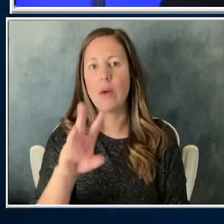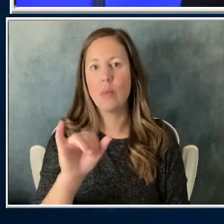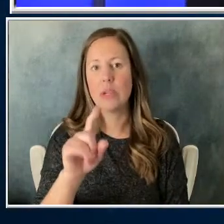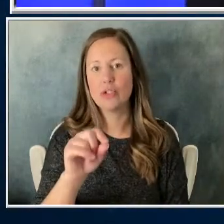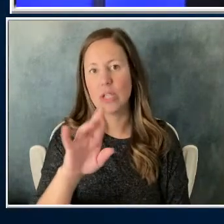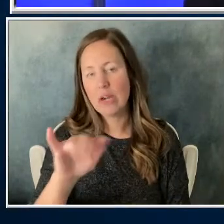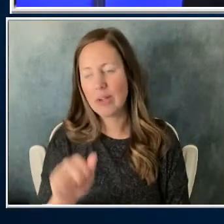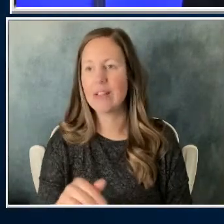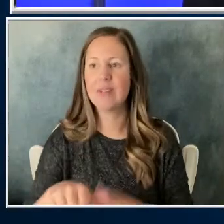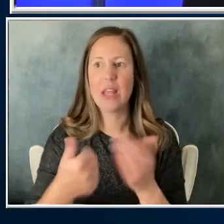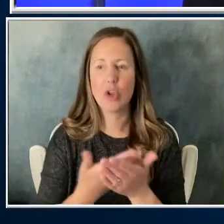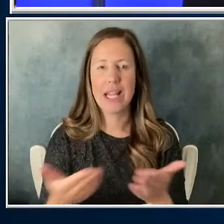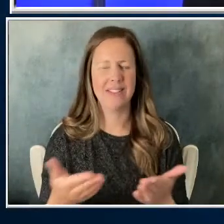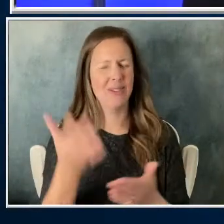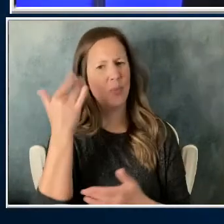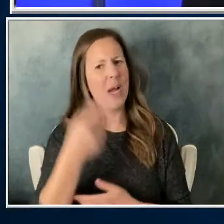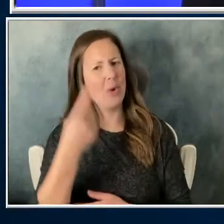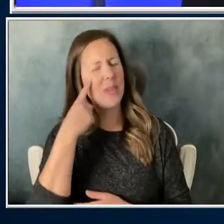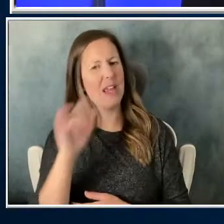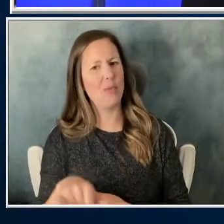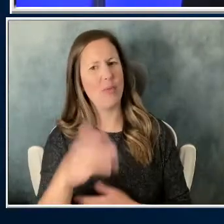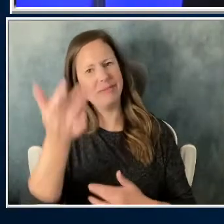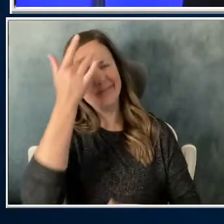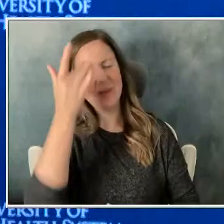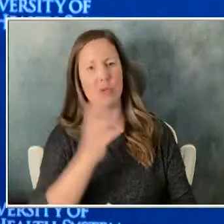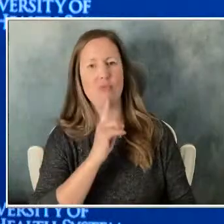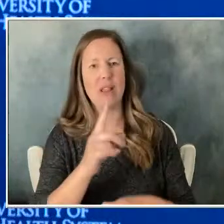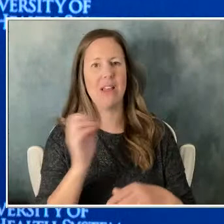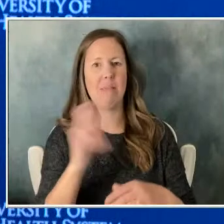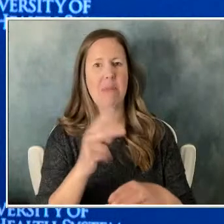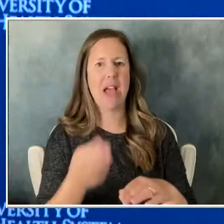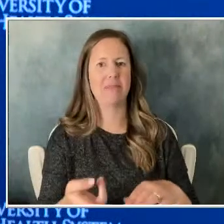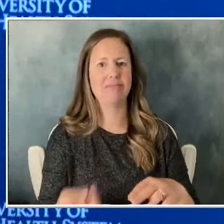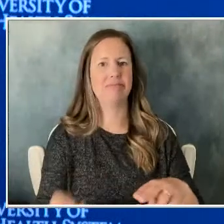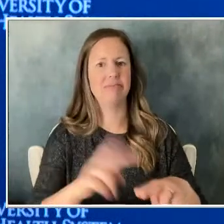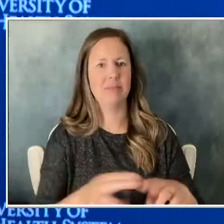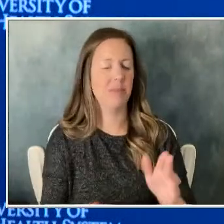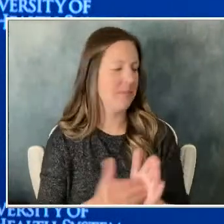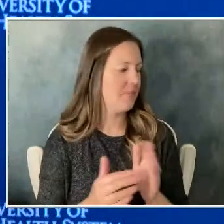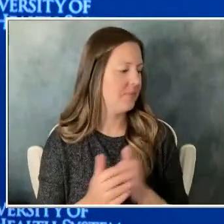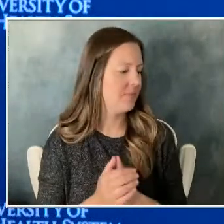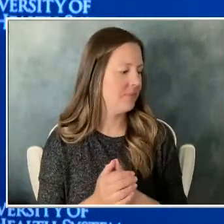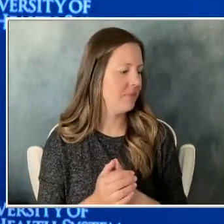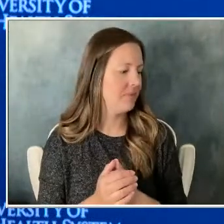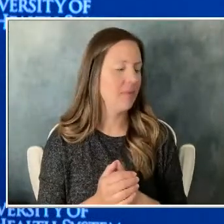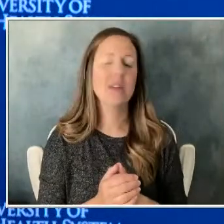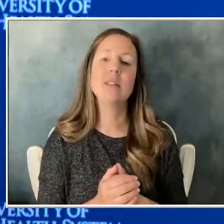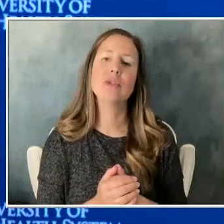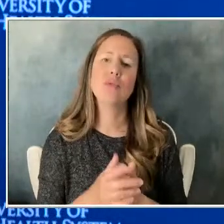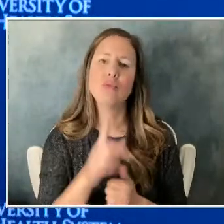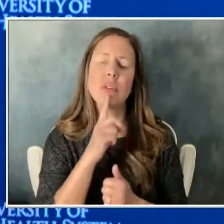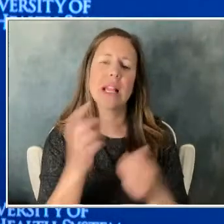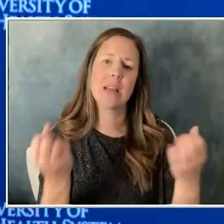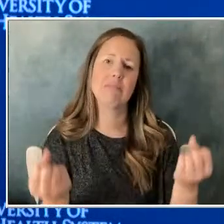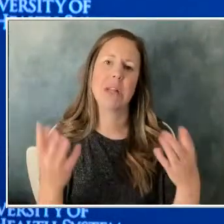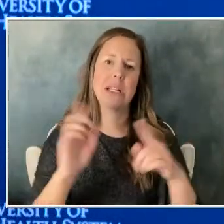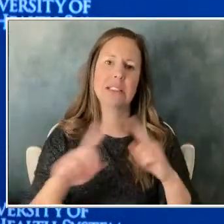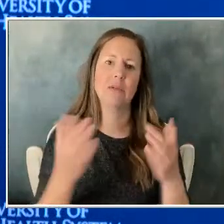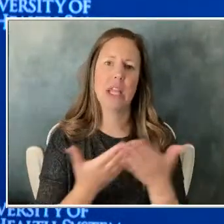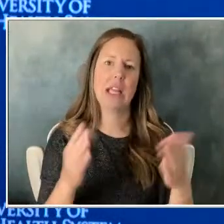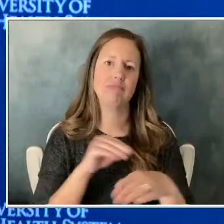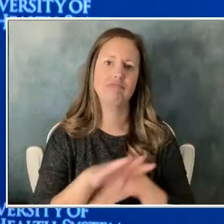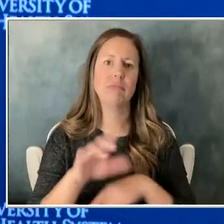foodborne illnesses have rebounded? Yeah, so I think it's a number of things. So certainly individually, it is extremely important, just as you said,